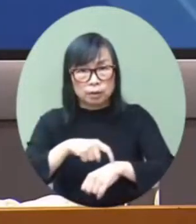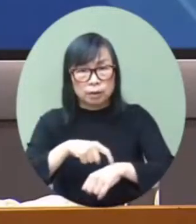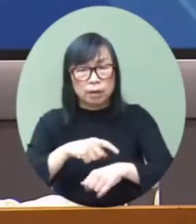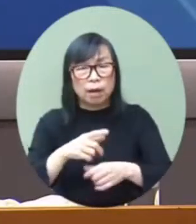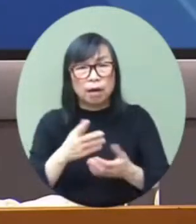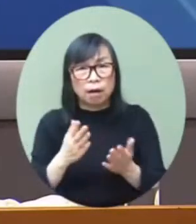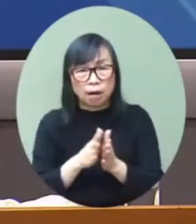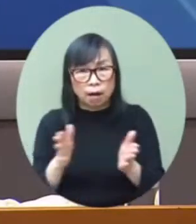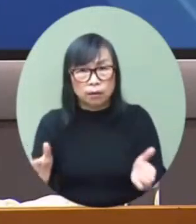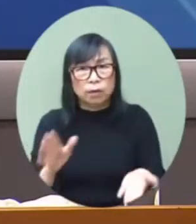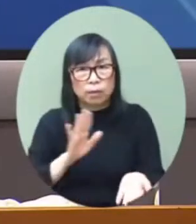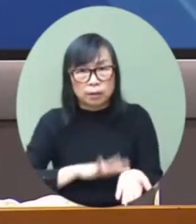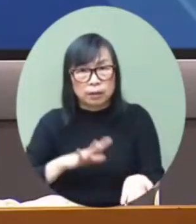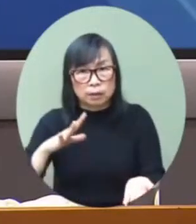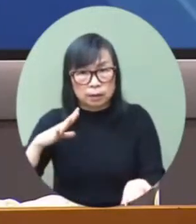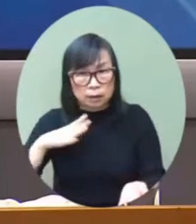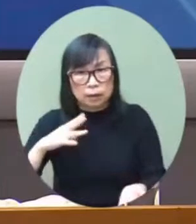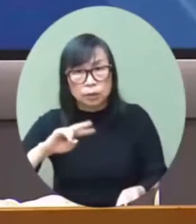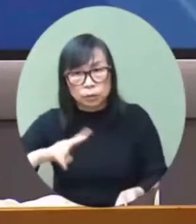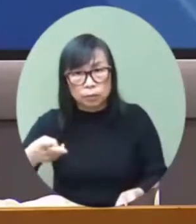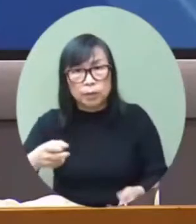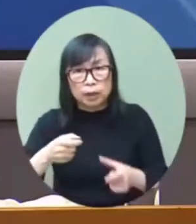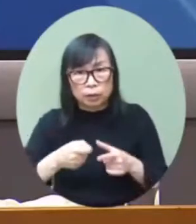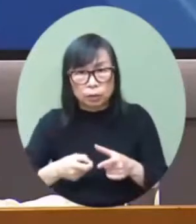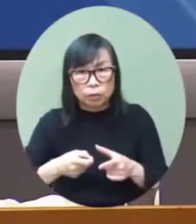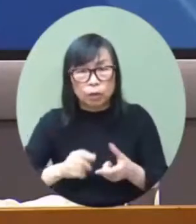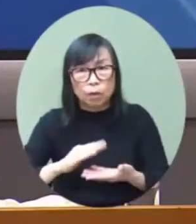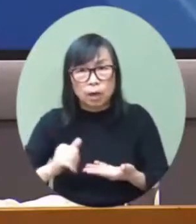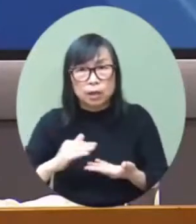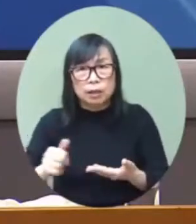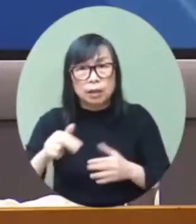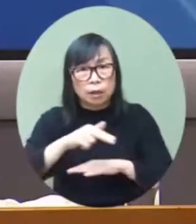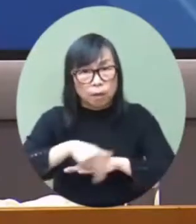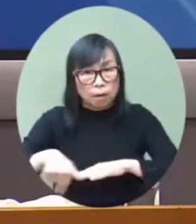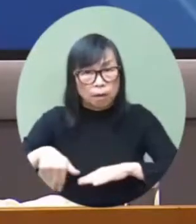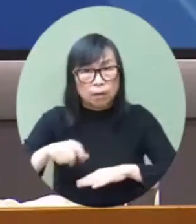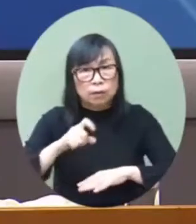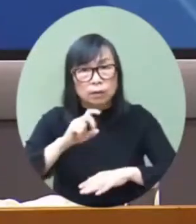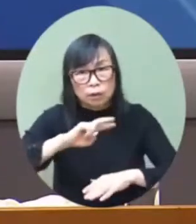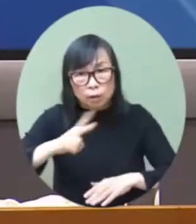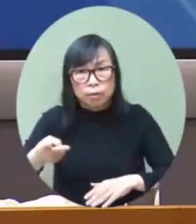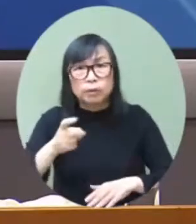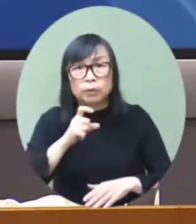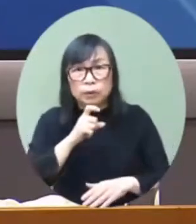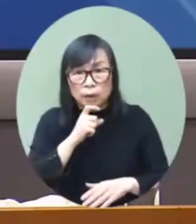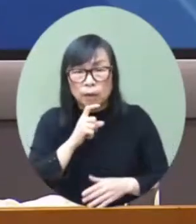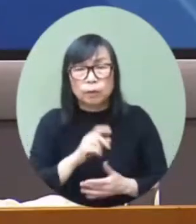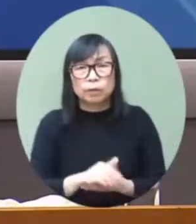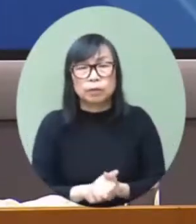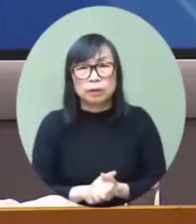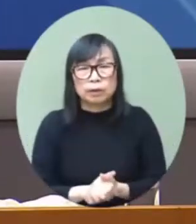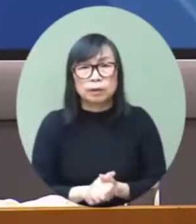Well, to be subject to different times of the year and the epidemic developments as public health strategy.